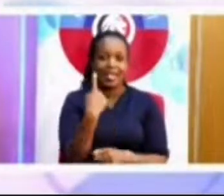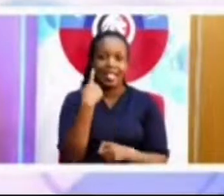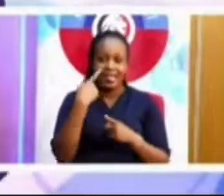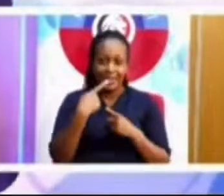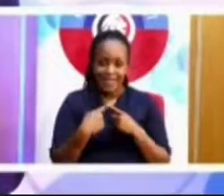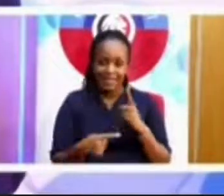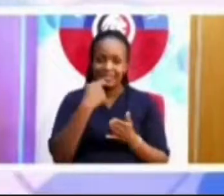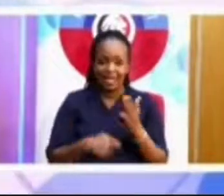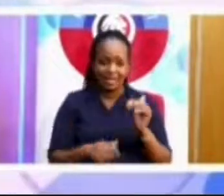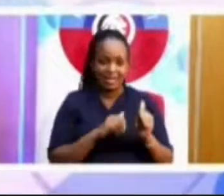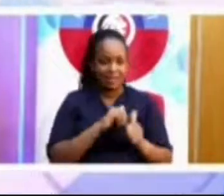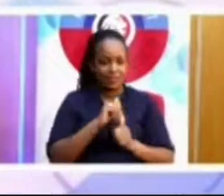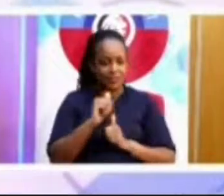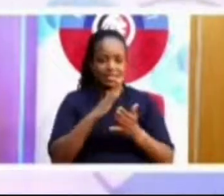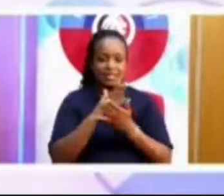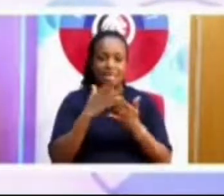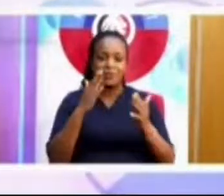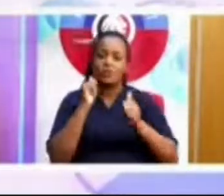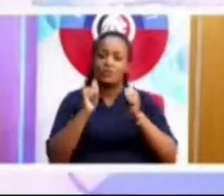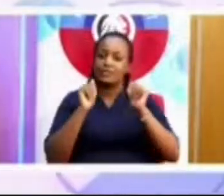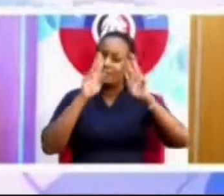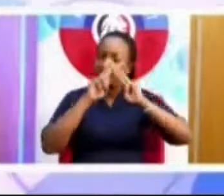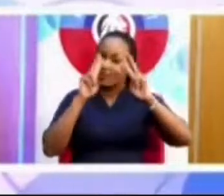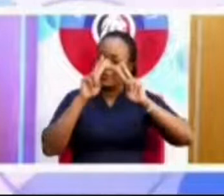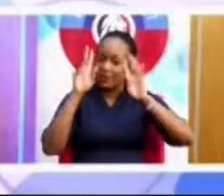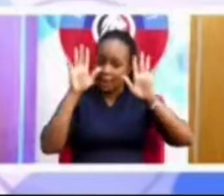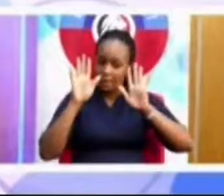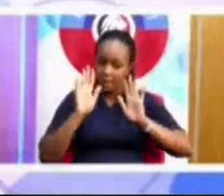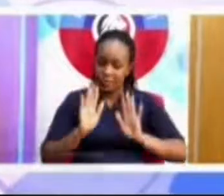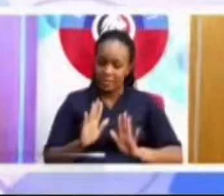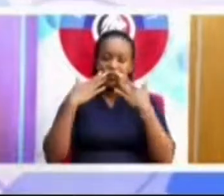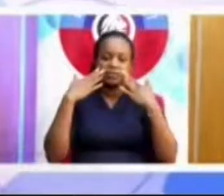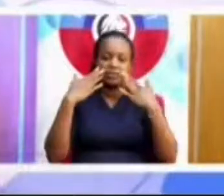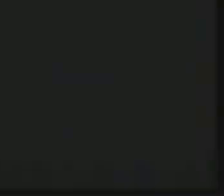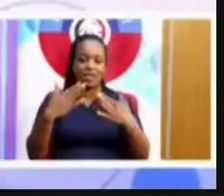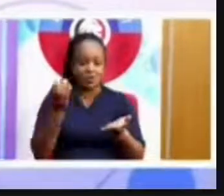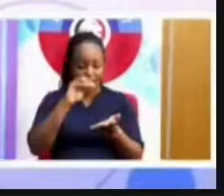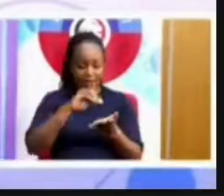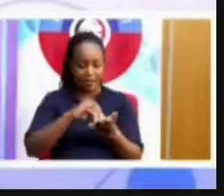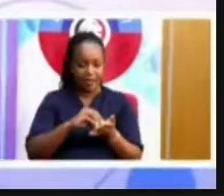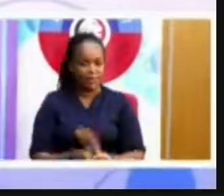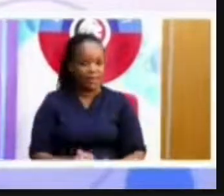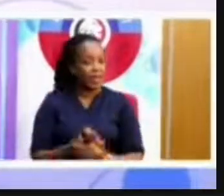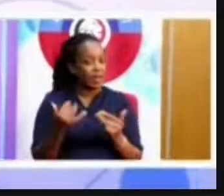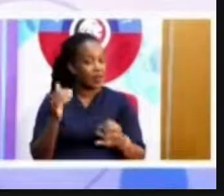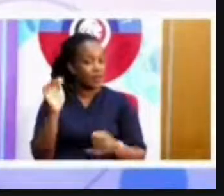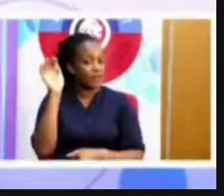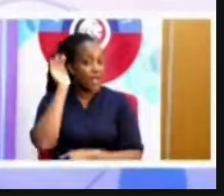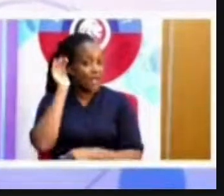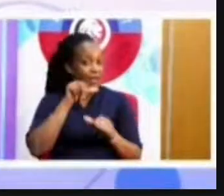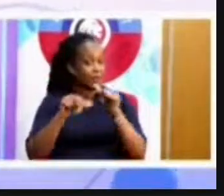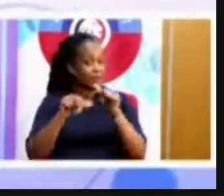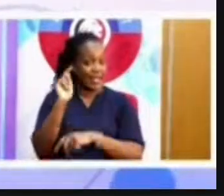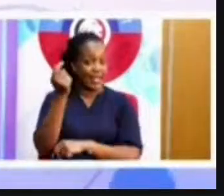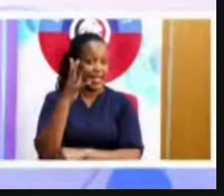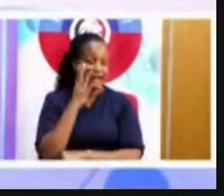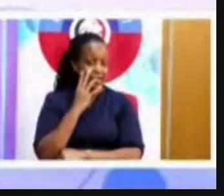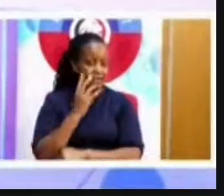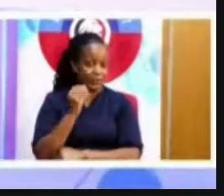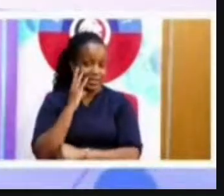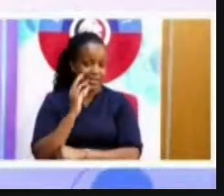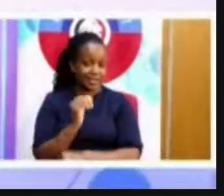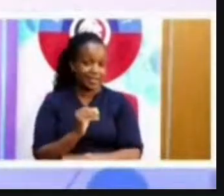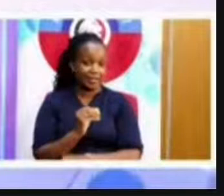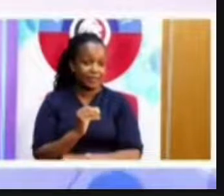come in handy. So thank you once again for that. Now that we've heard about the Kenyan experience, and some of which